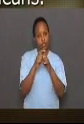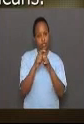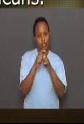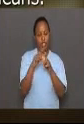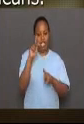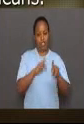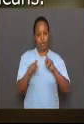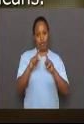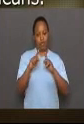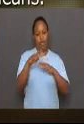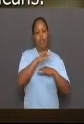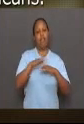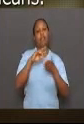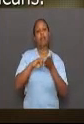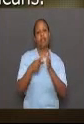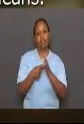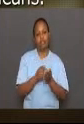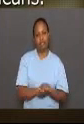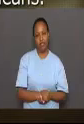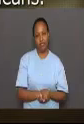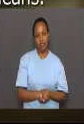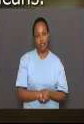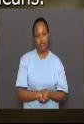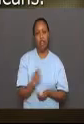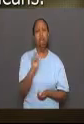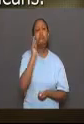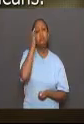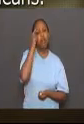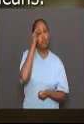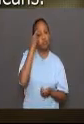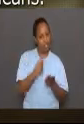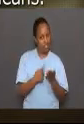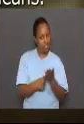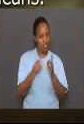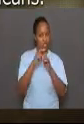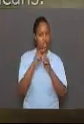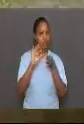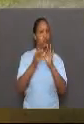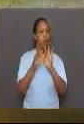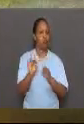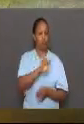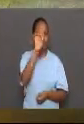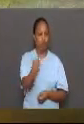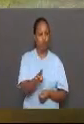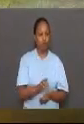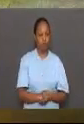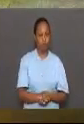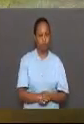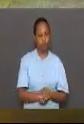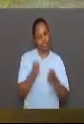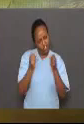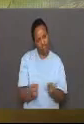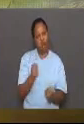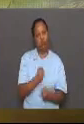of the people. What do you think this phrase means? Do your